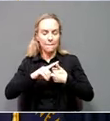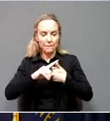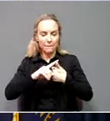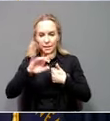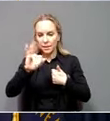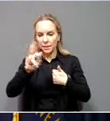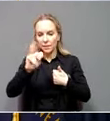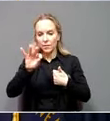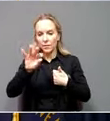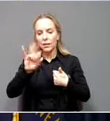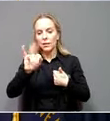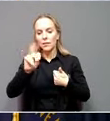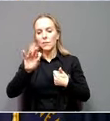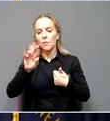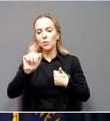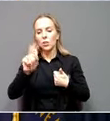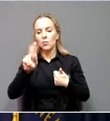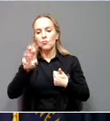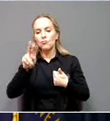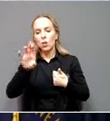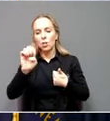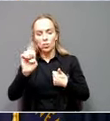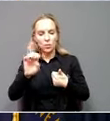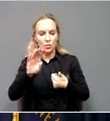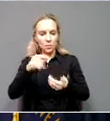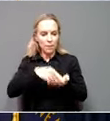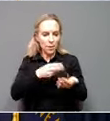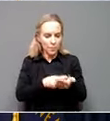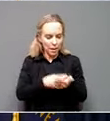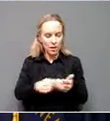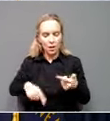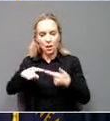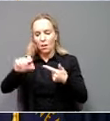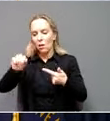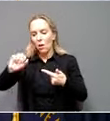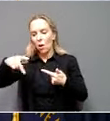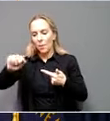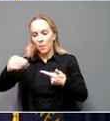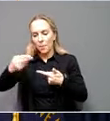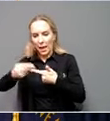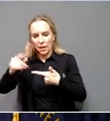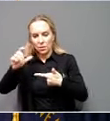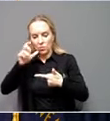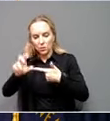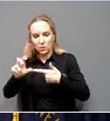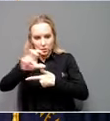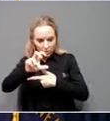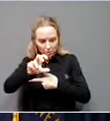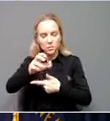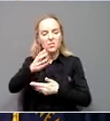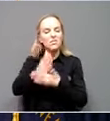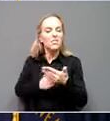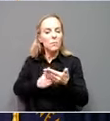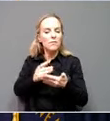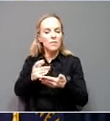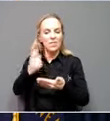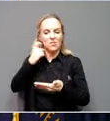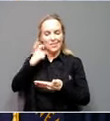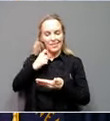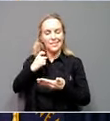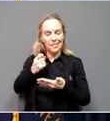infrastructure bill money, and we have the ARPA money. And ARPA money has gone to infrastructure in the last round, and some will probably